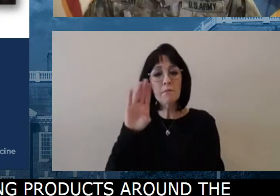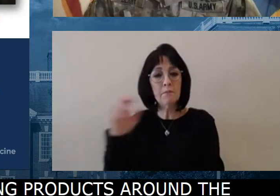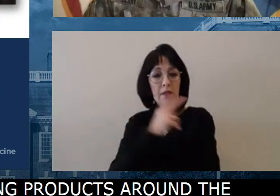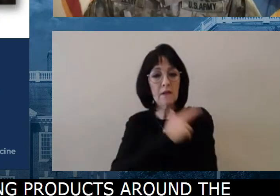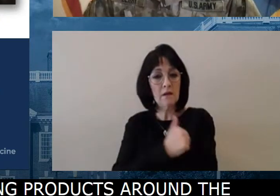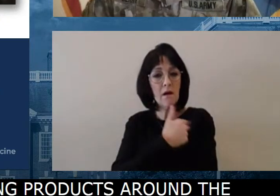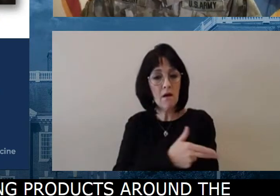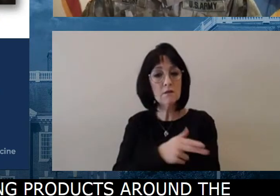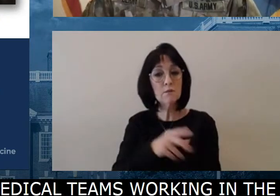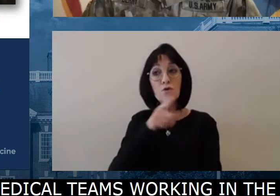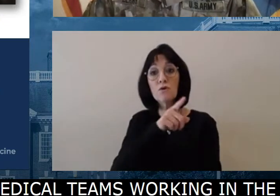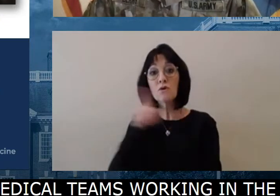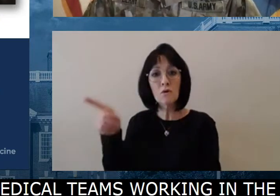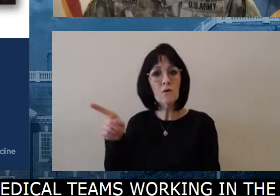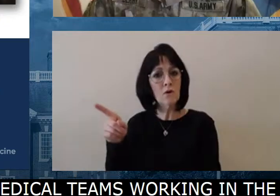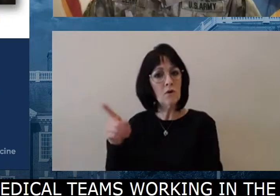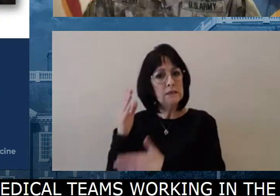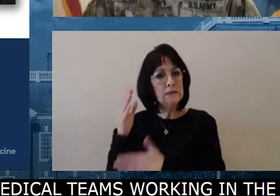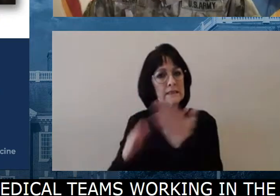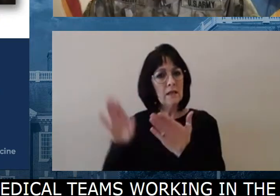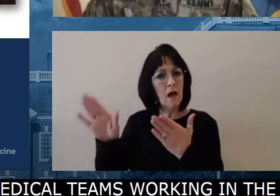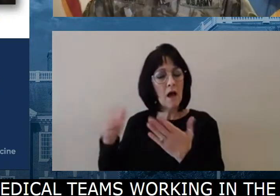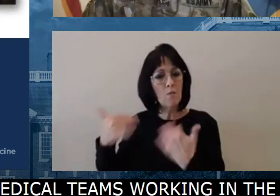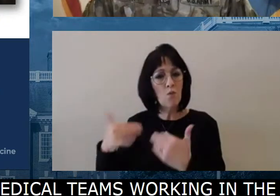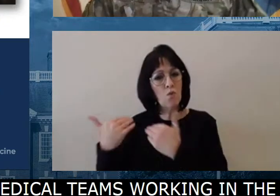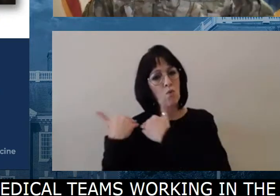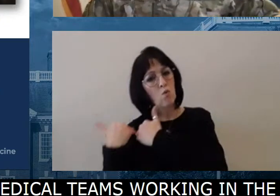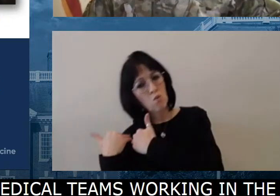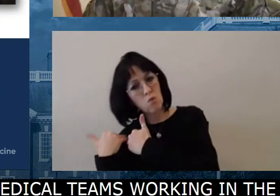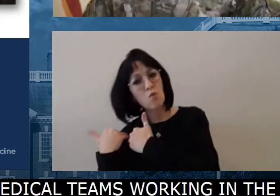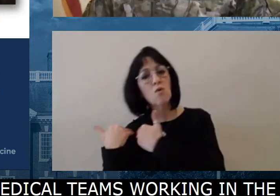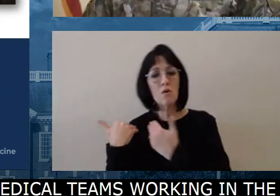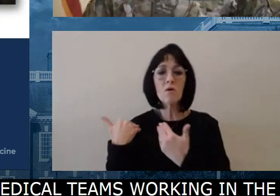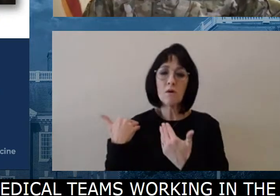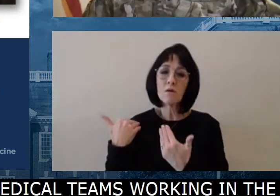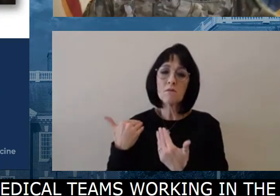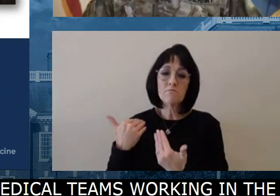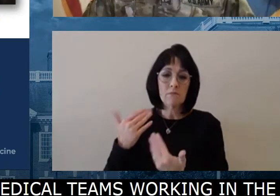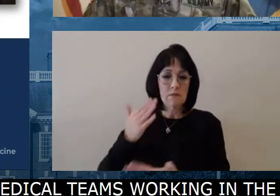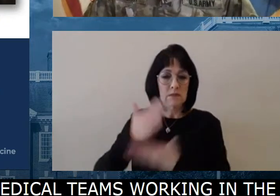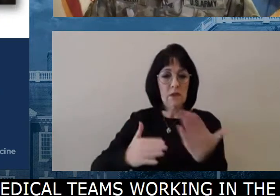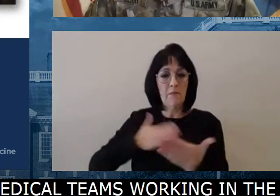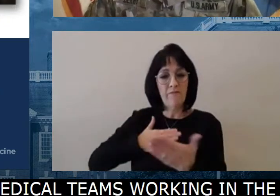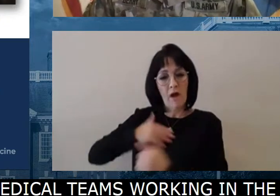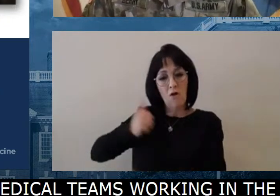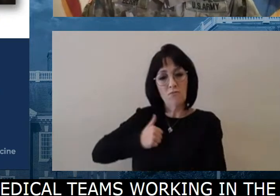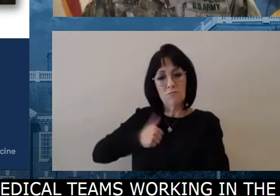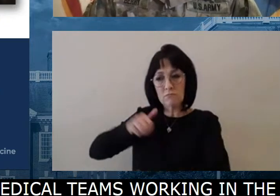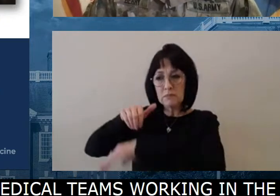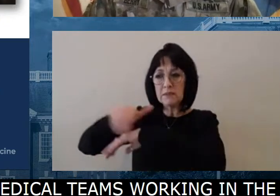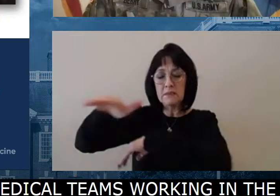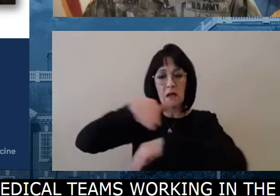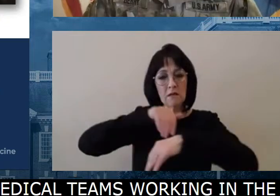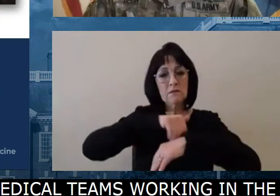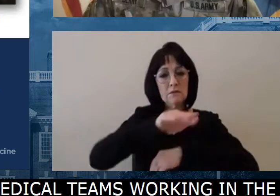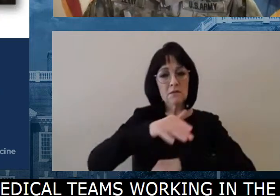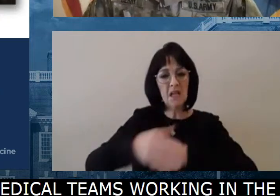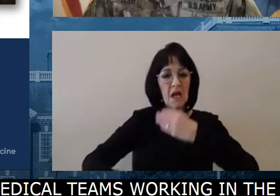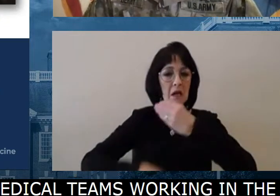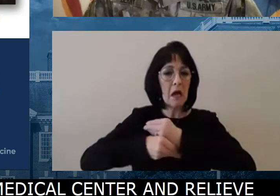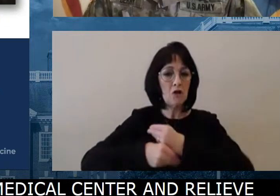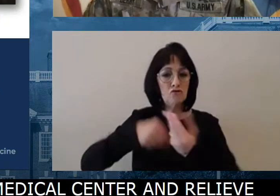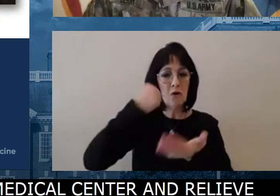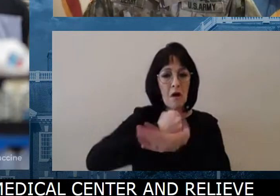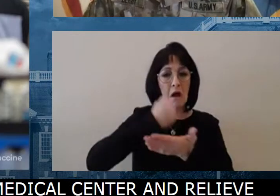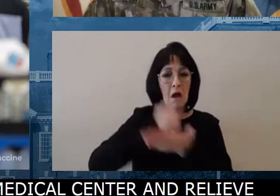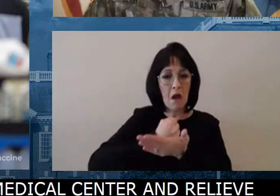that was as a result of the increased hospitalizations. Back in March, one of the first things we did on